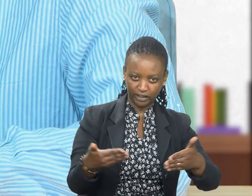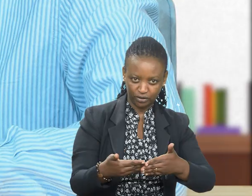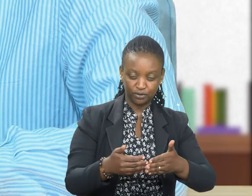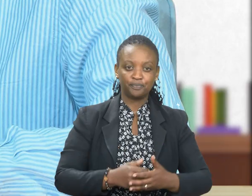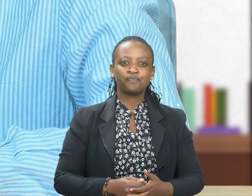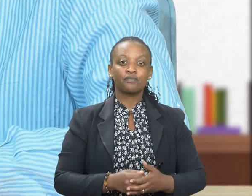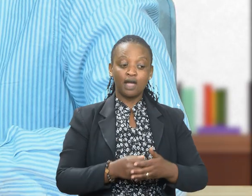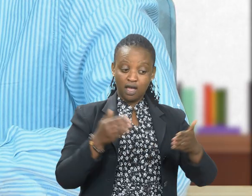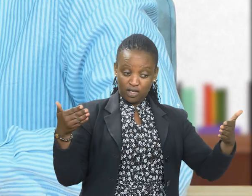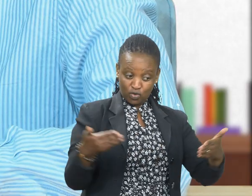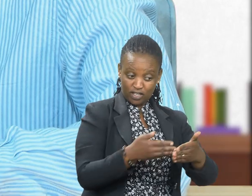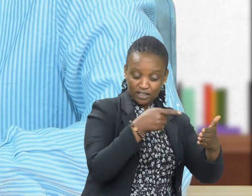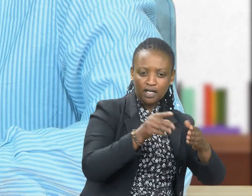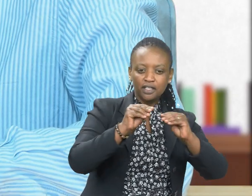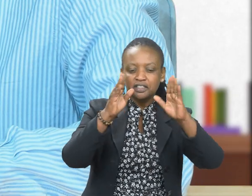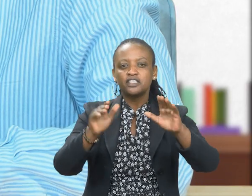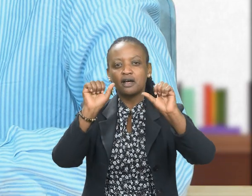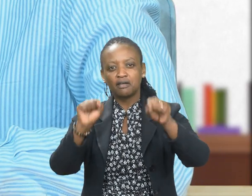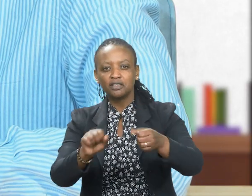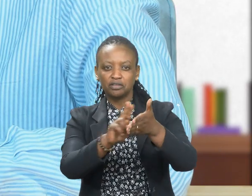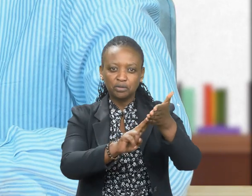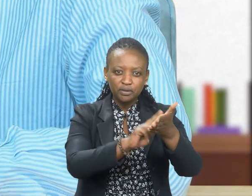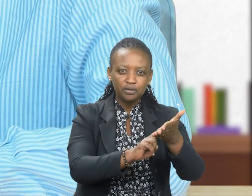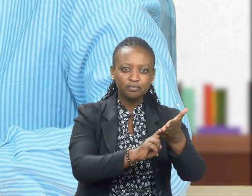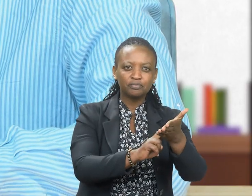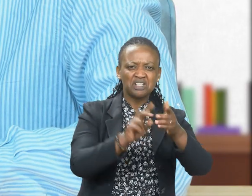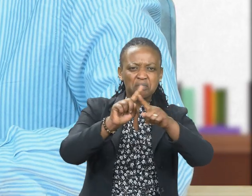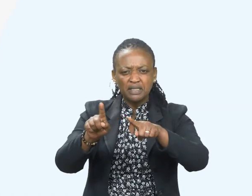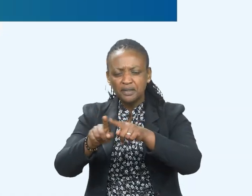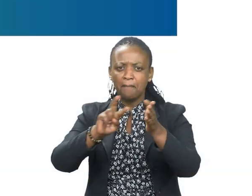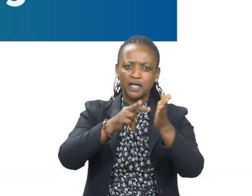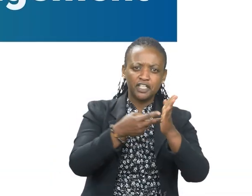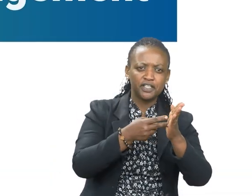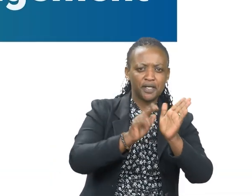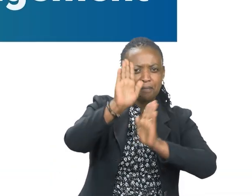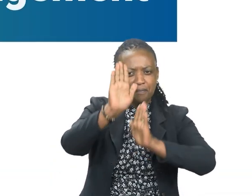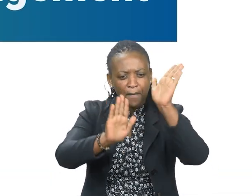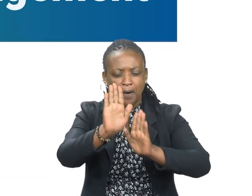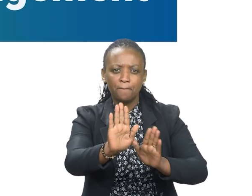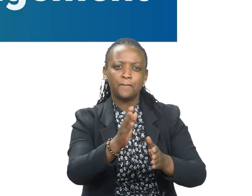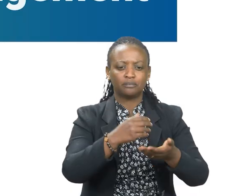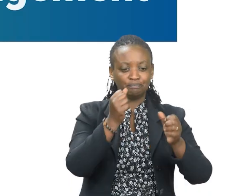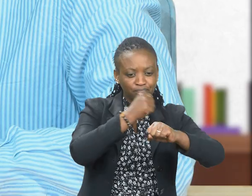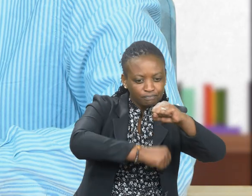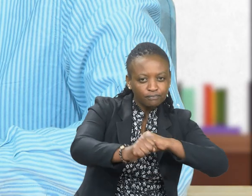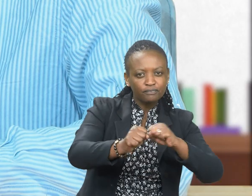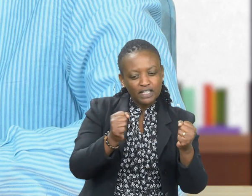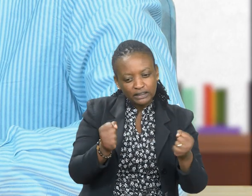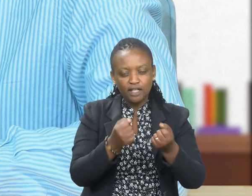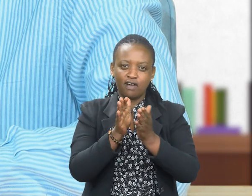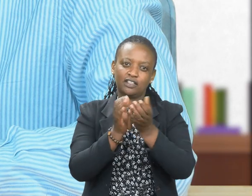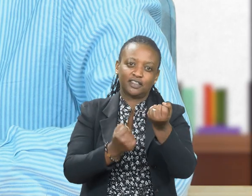have introduction. In introduction, a teacher can apply multiple means of engagement